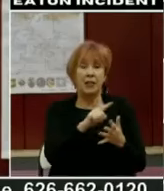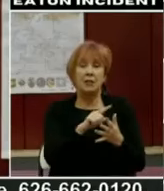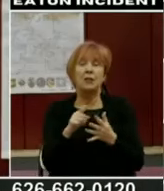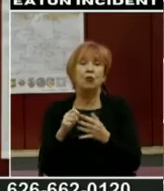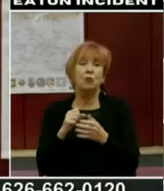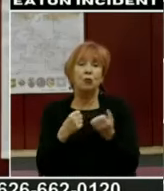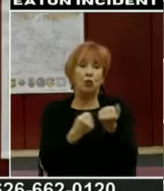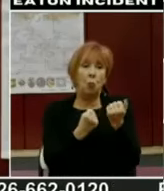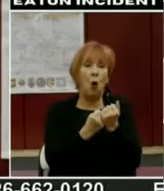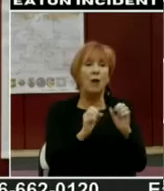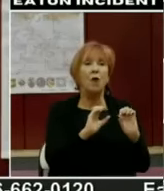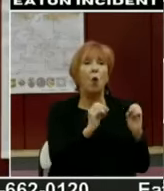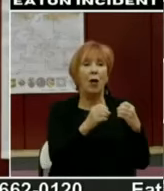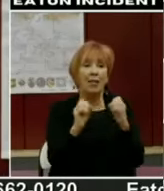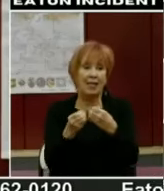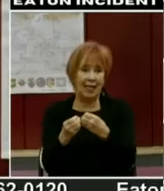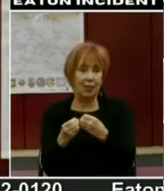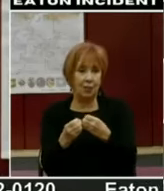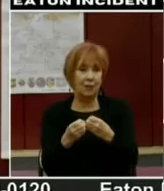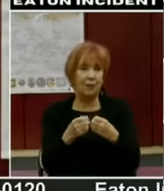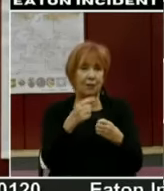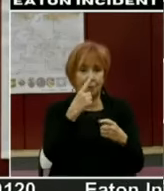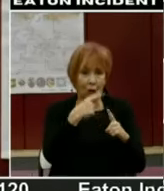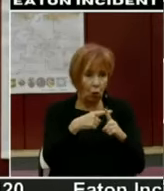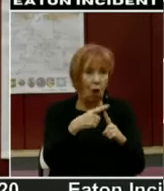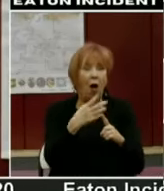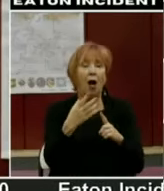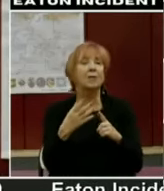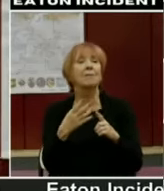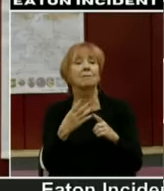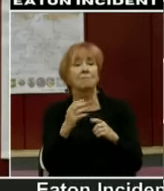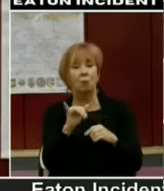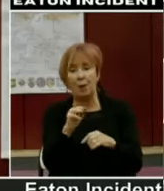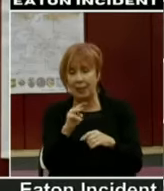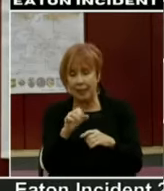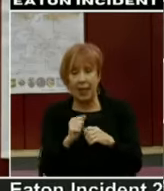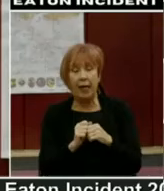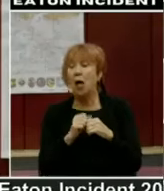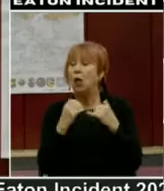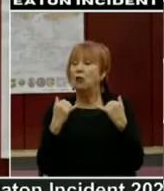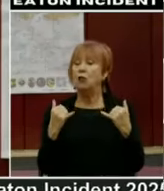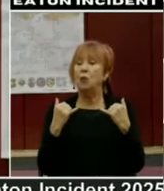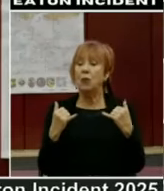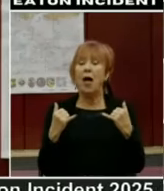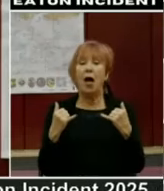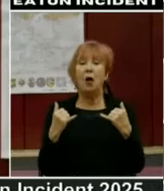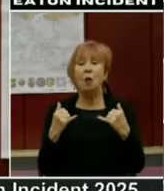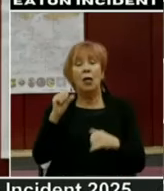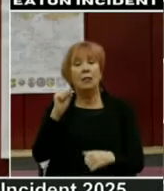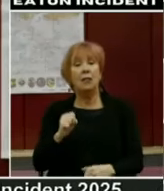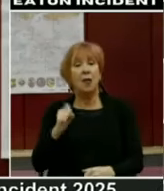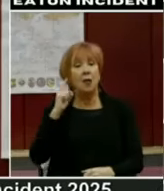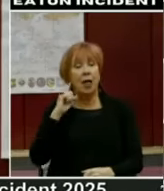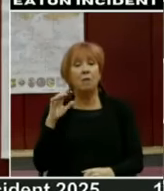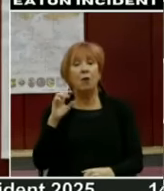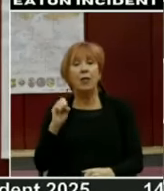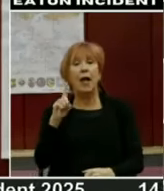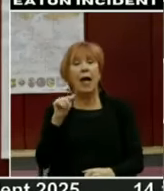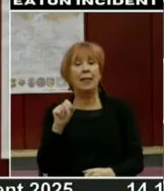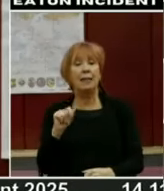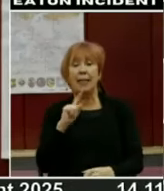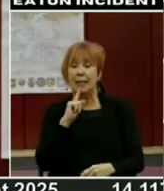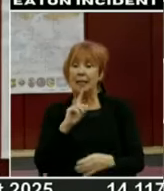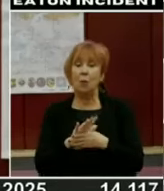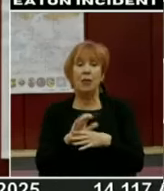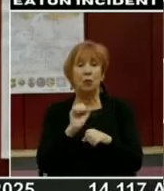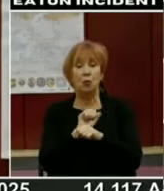I want to talk just a little bit, if I could, building on Mark Estrella's comments, LA County Public Works. Southern California Edison is committed to working